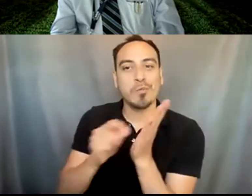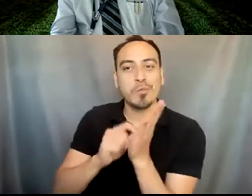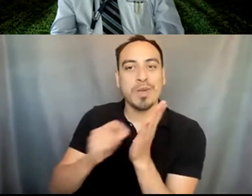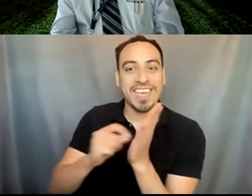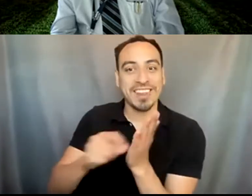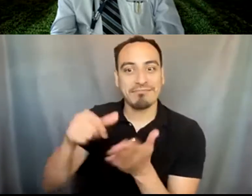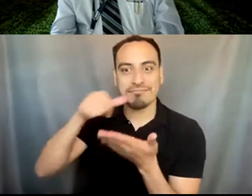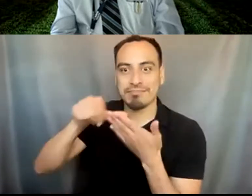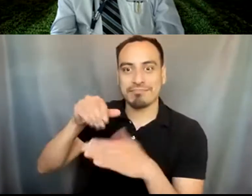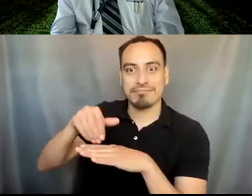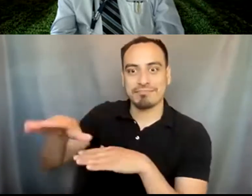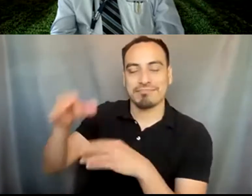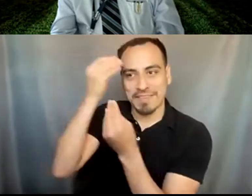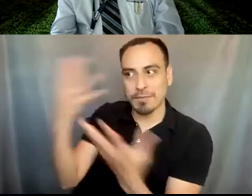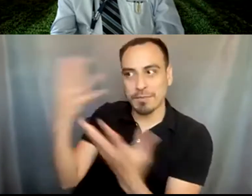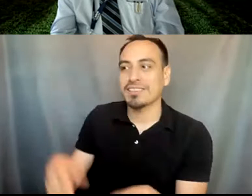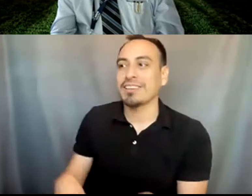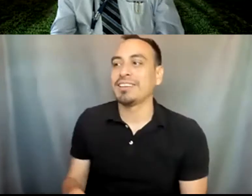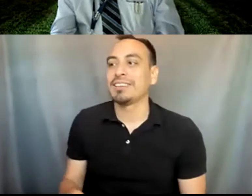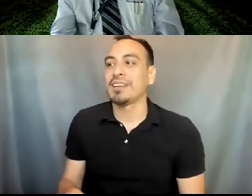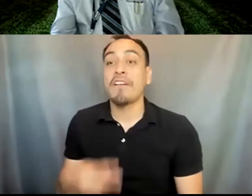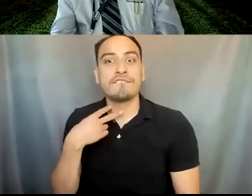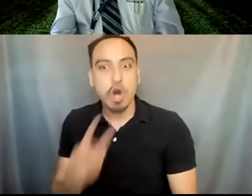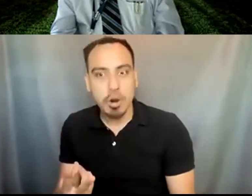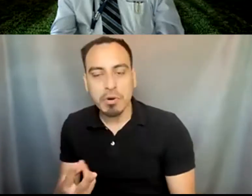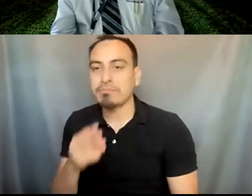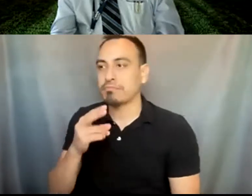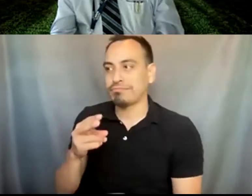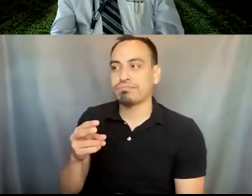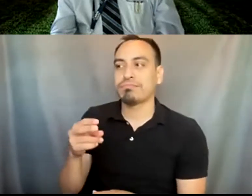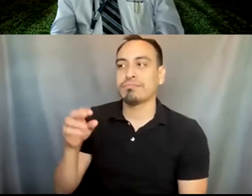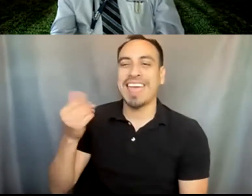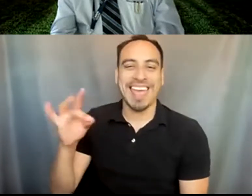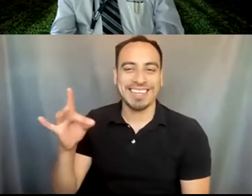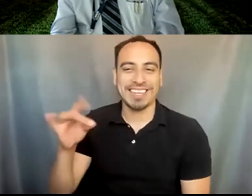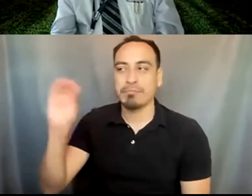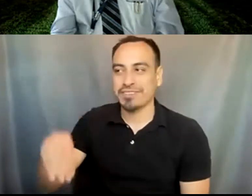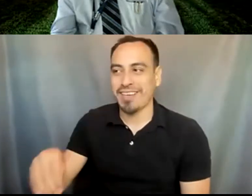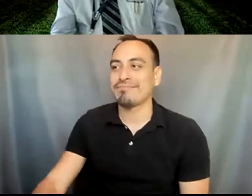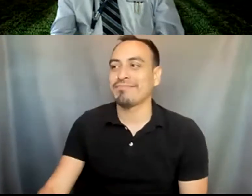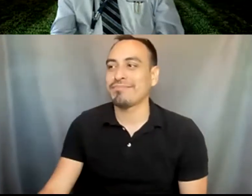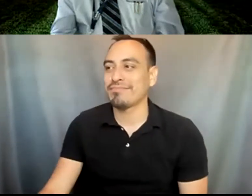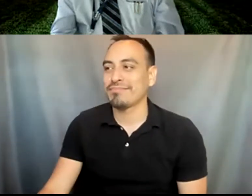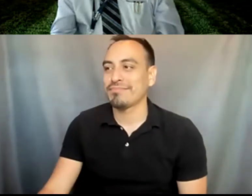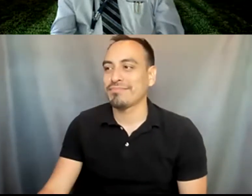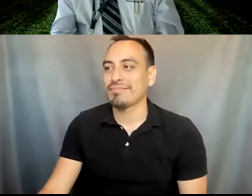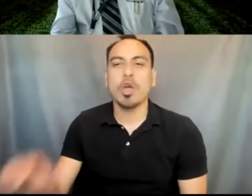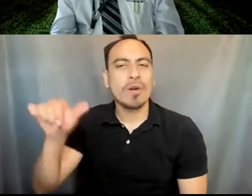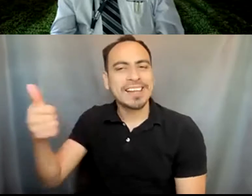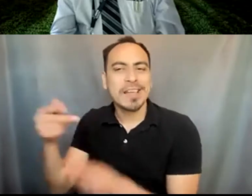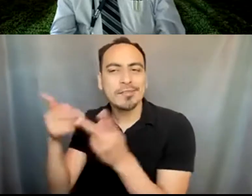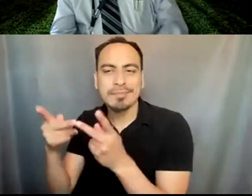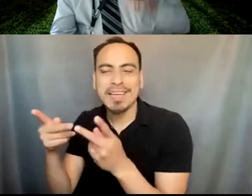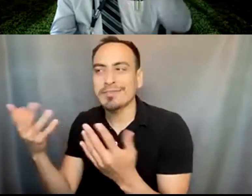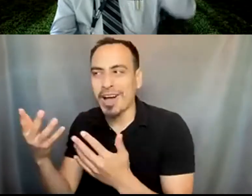18%. And then at what cadence you'd like to receive information, we have about equal amounts